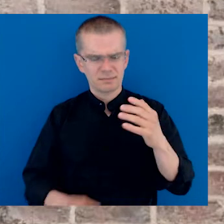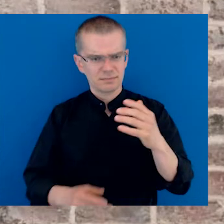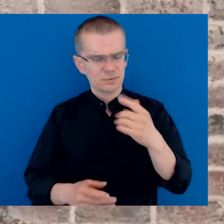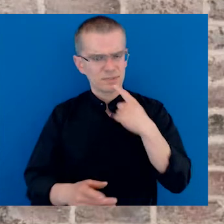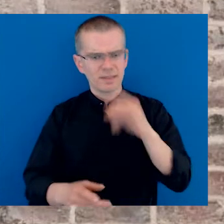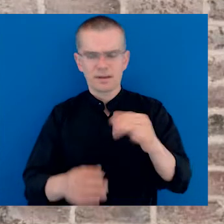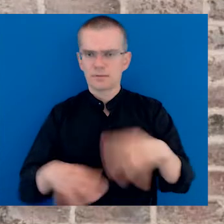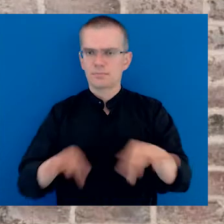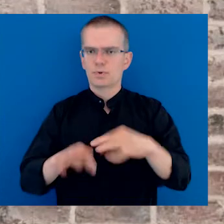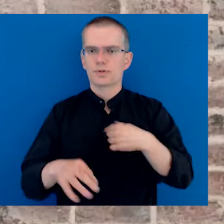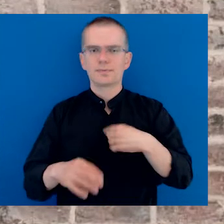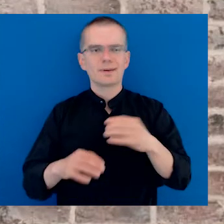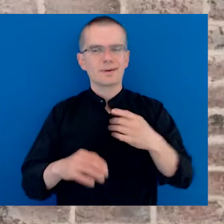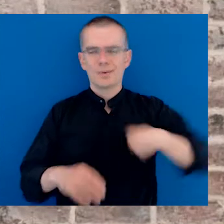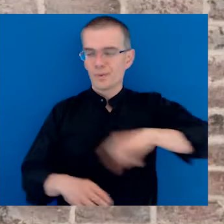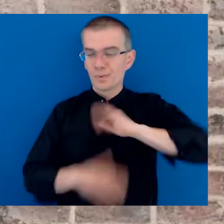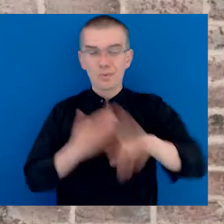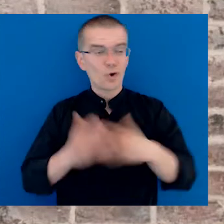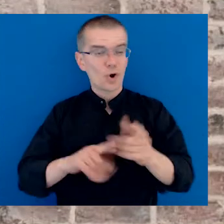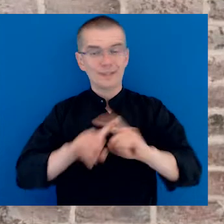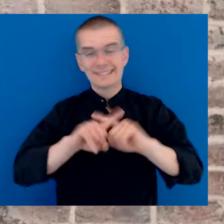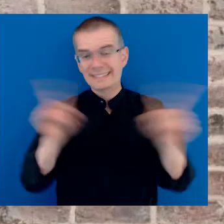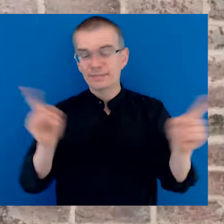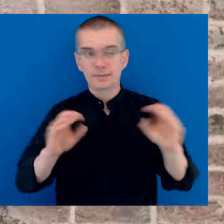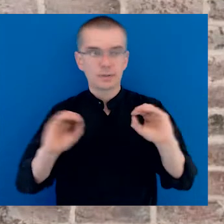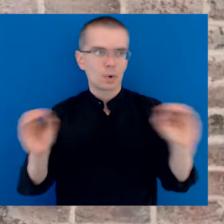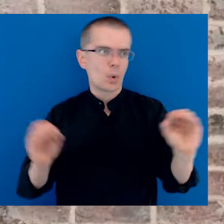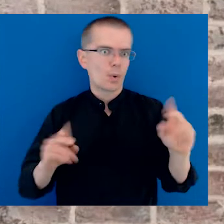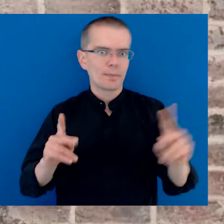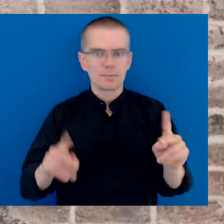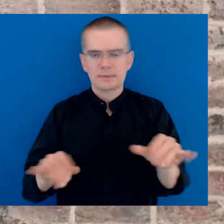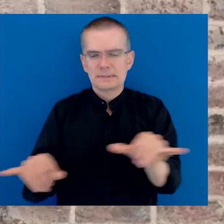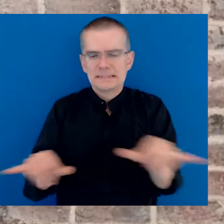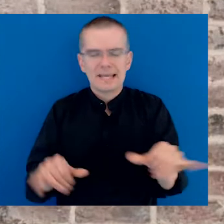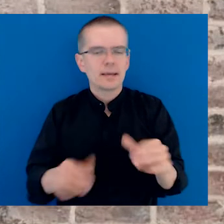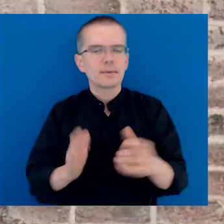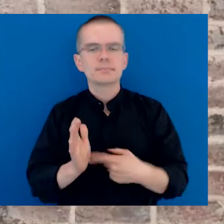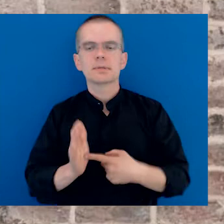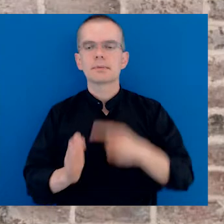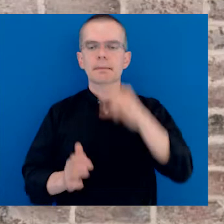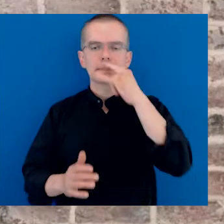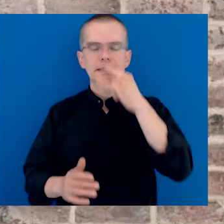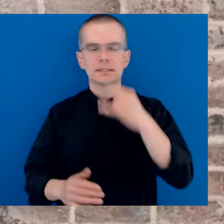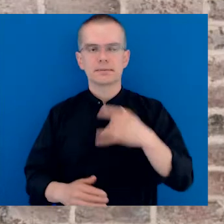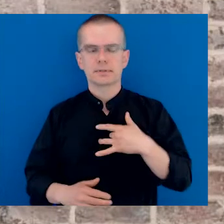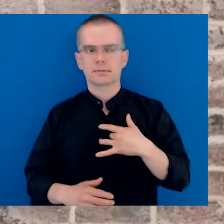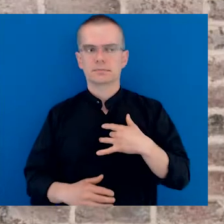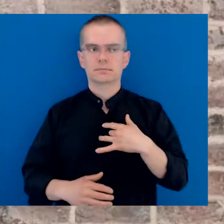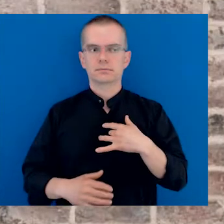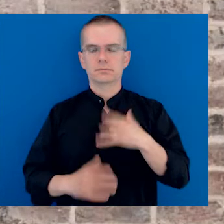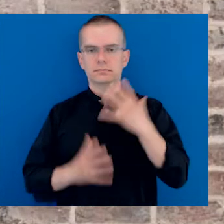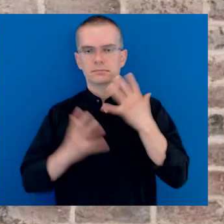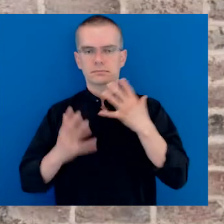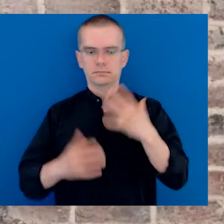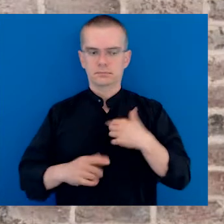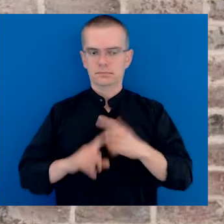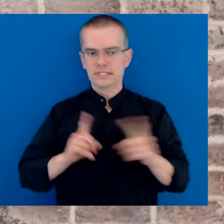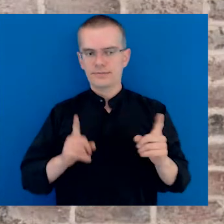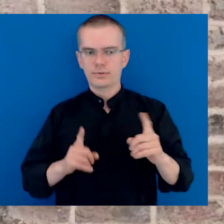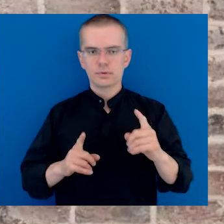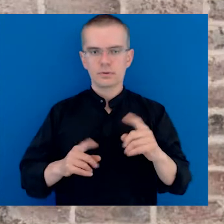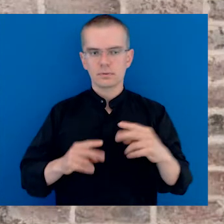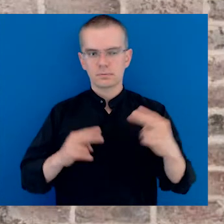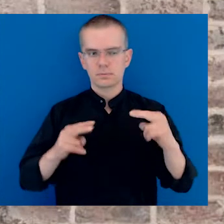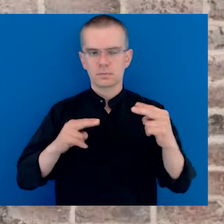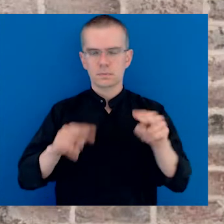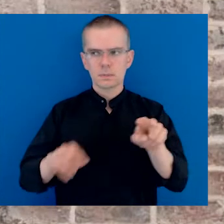no two people are exactly the same. And sometimes kids are so self-conscious about their differences, and they think their